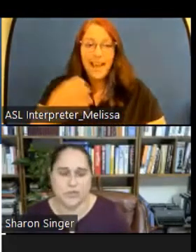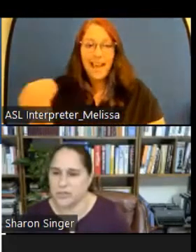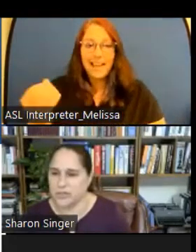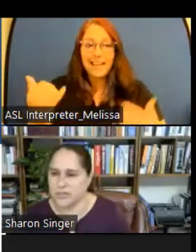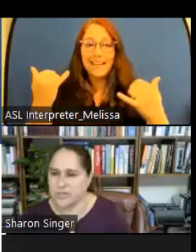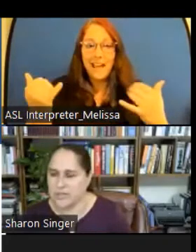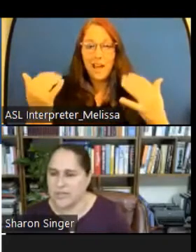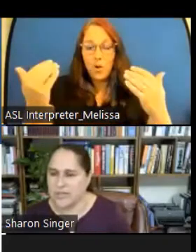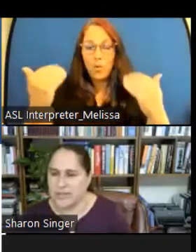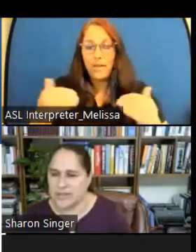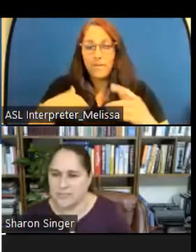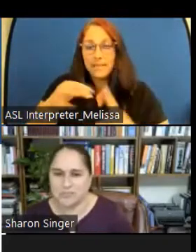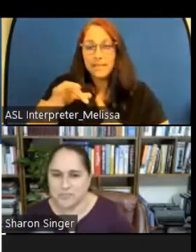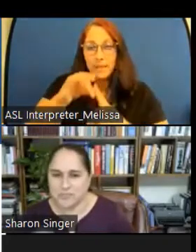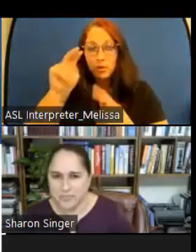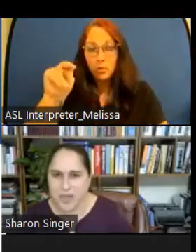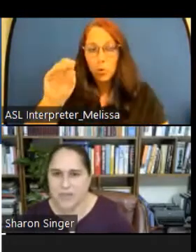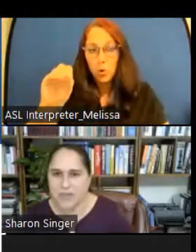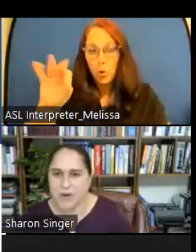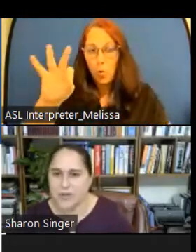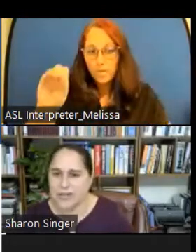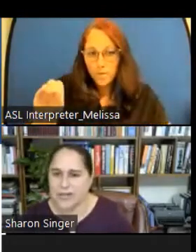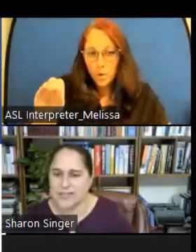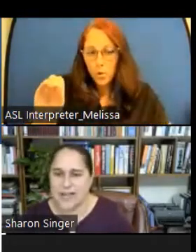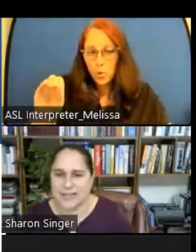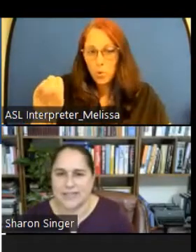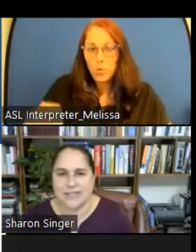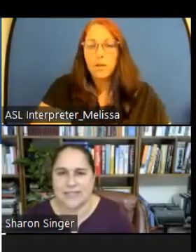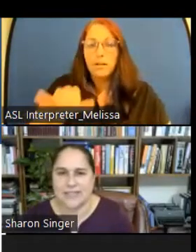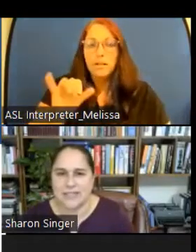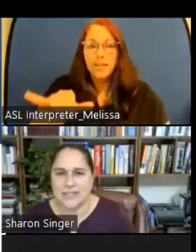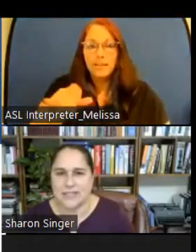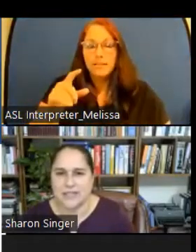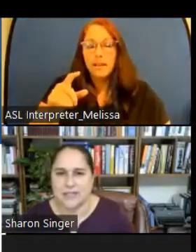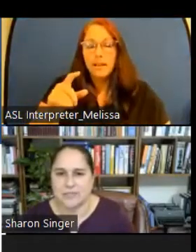to learn. If you can go to the next slide.